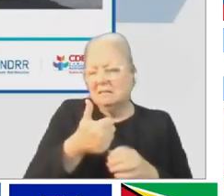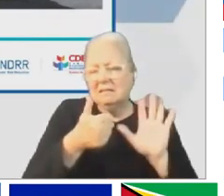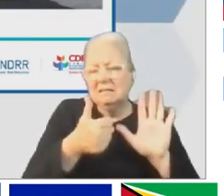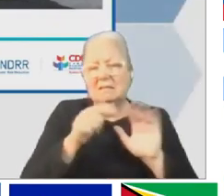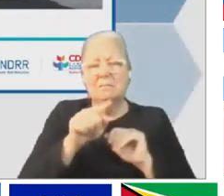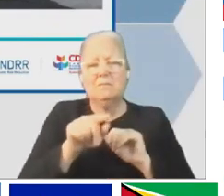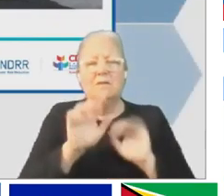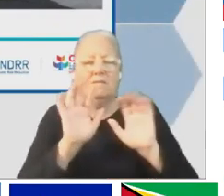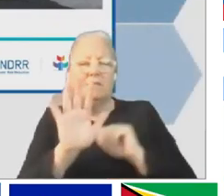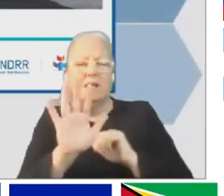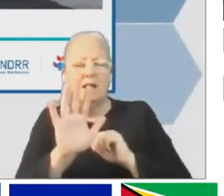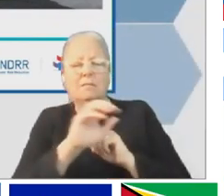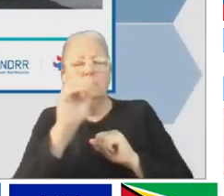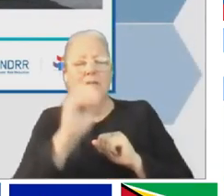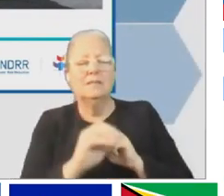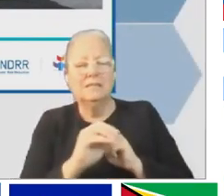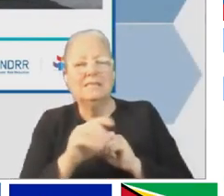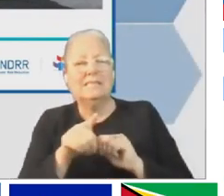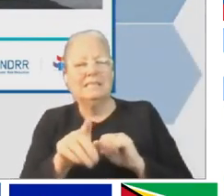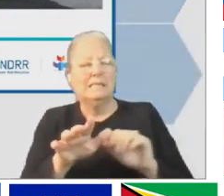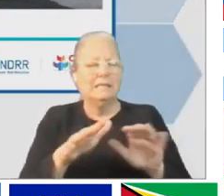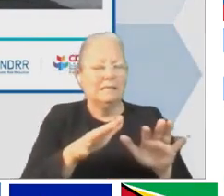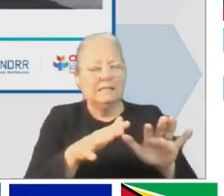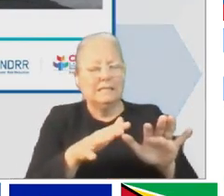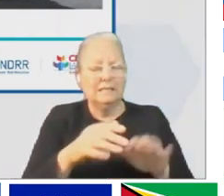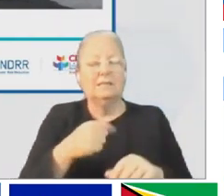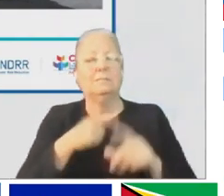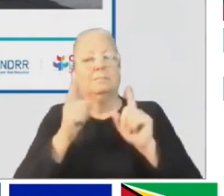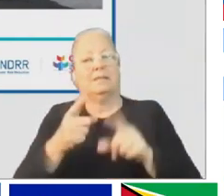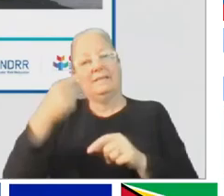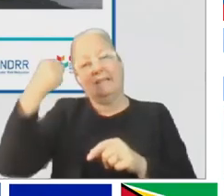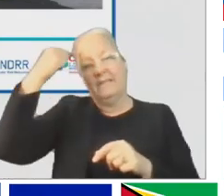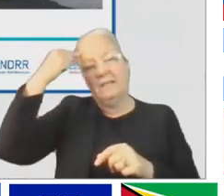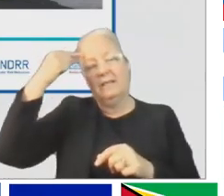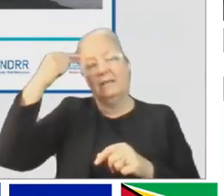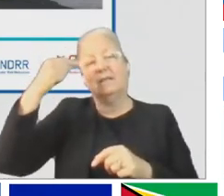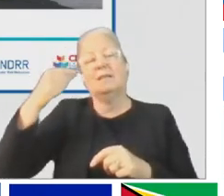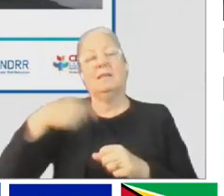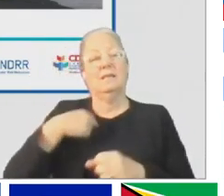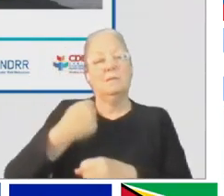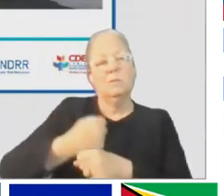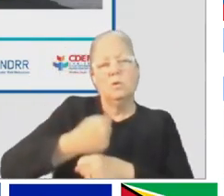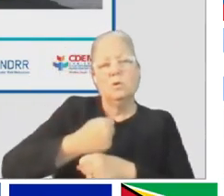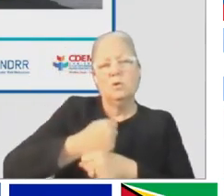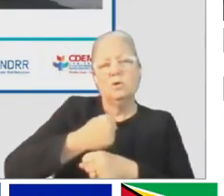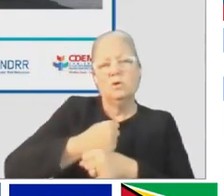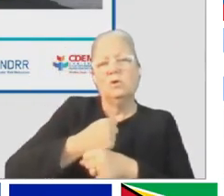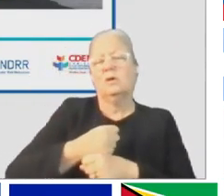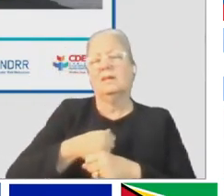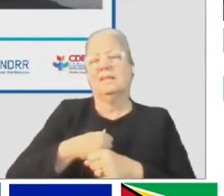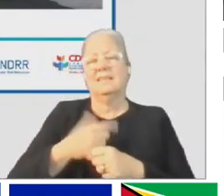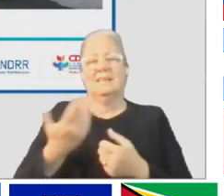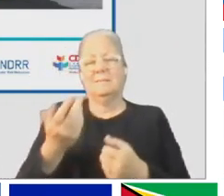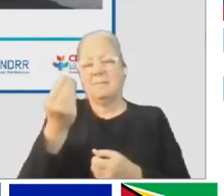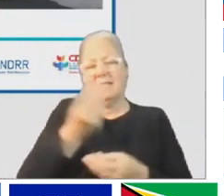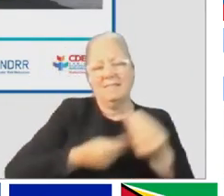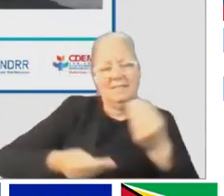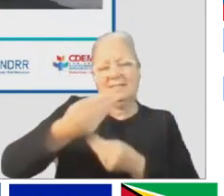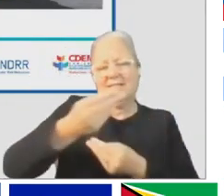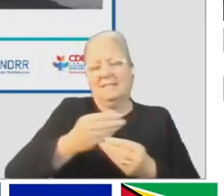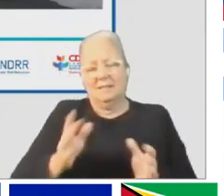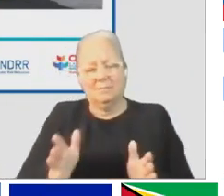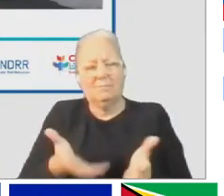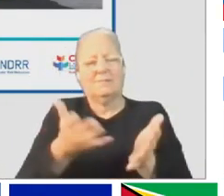we need to focus a lot of these things in terms of our looking at our remote resource mobilization, because we recognize that COVID had already